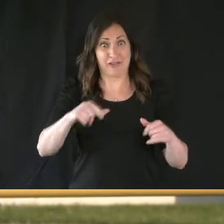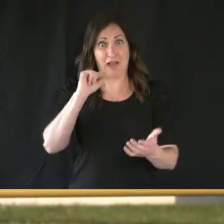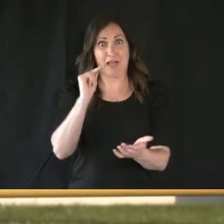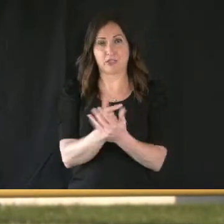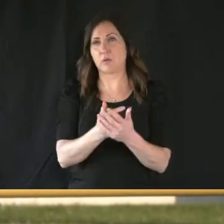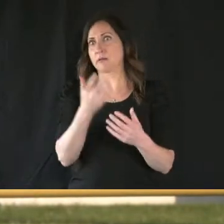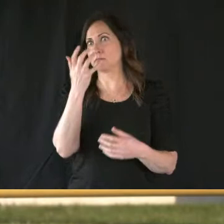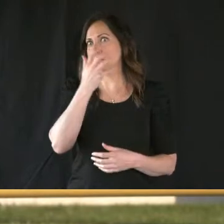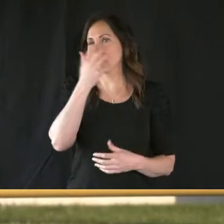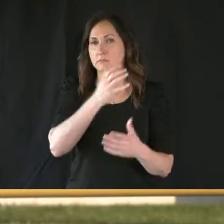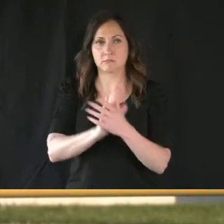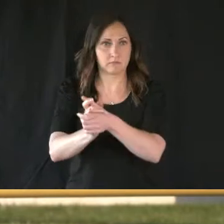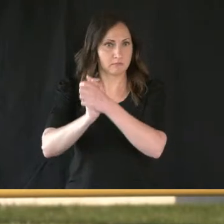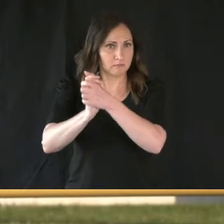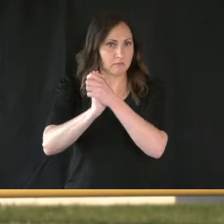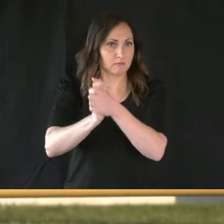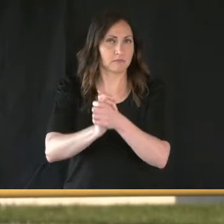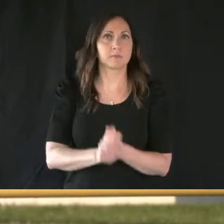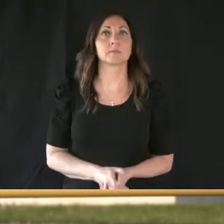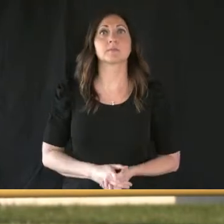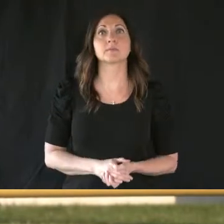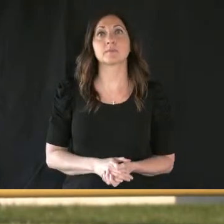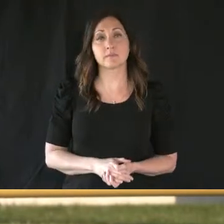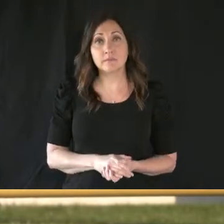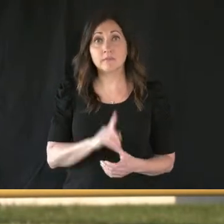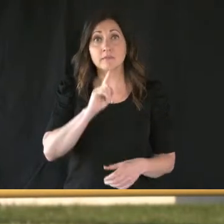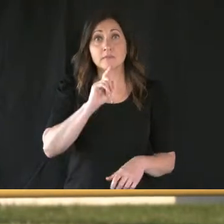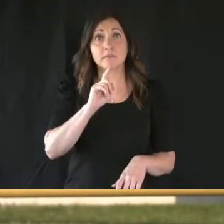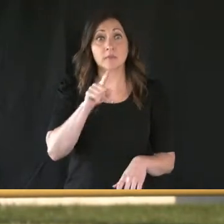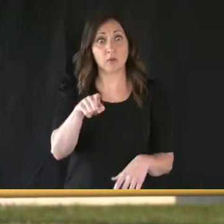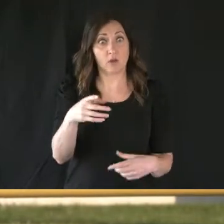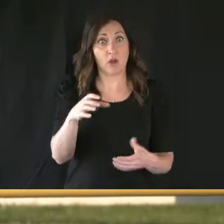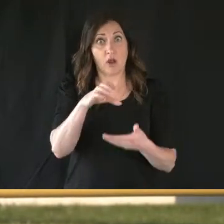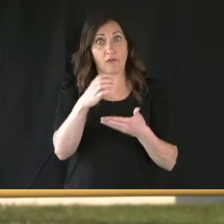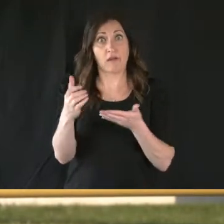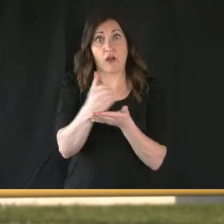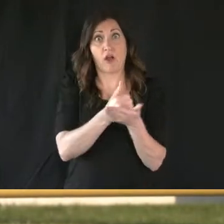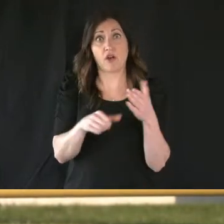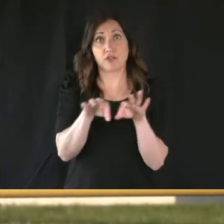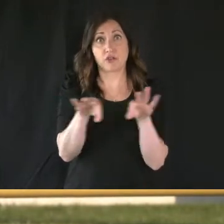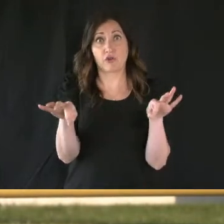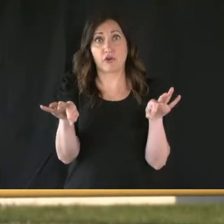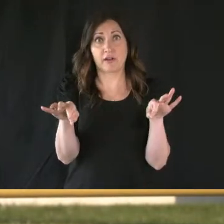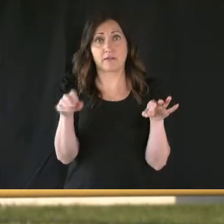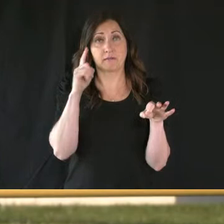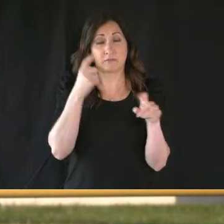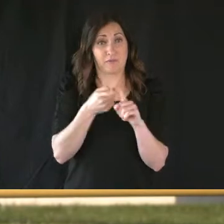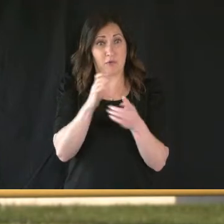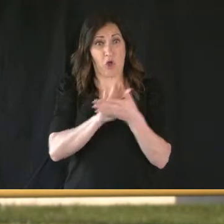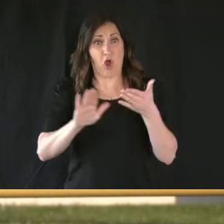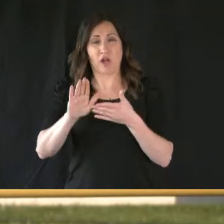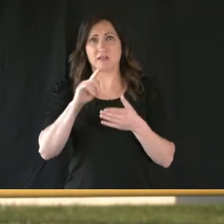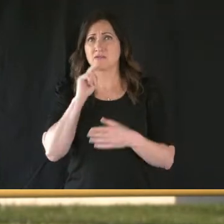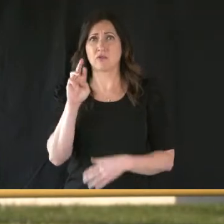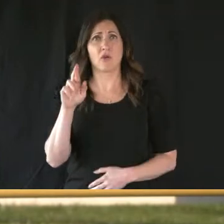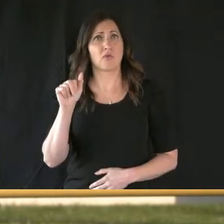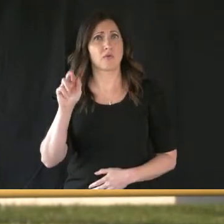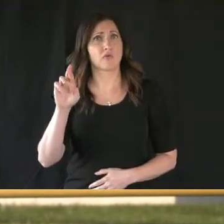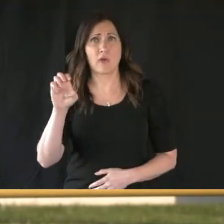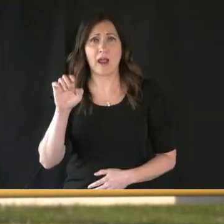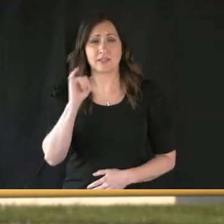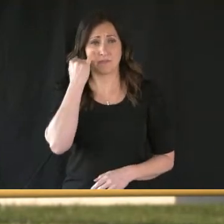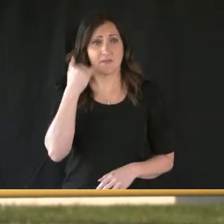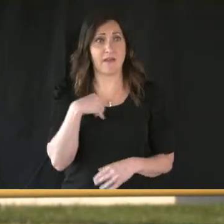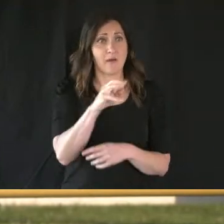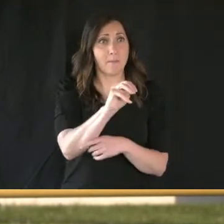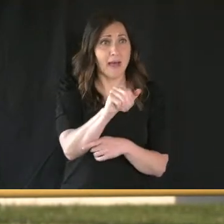that actually securing a college degree is rather rare. And then with masters and doctorates, it's even